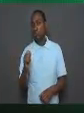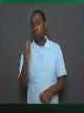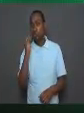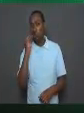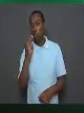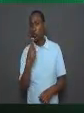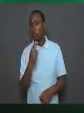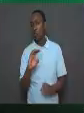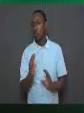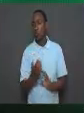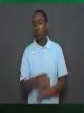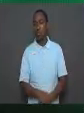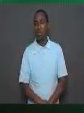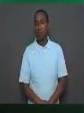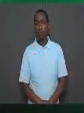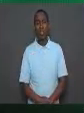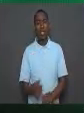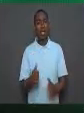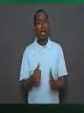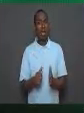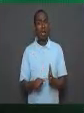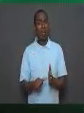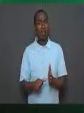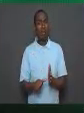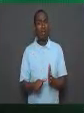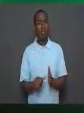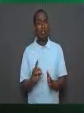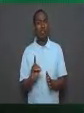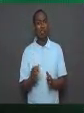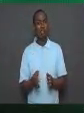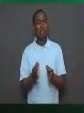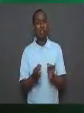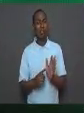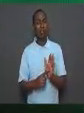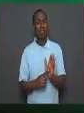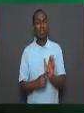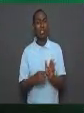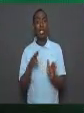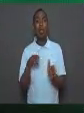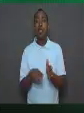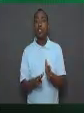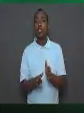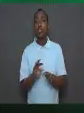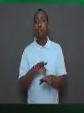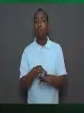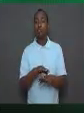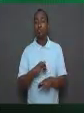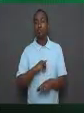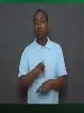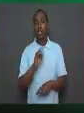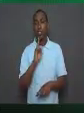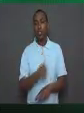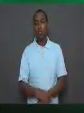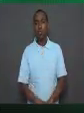of amoebic dysentery are similar to bacillary infection, but this